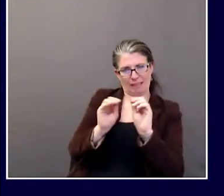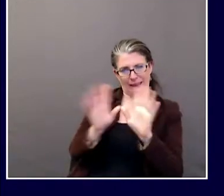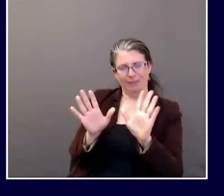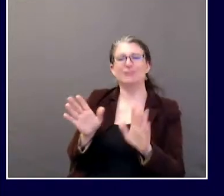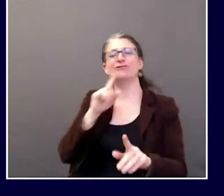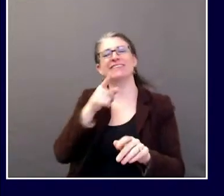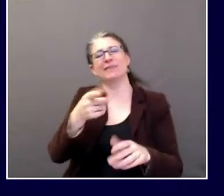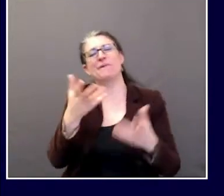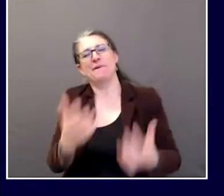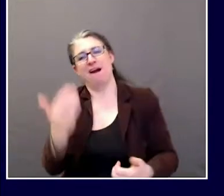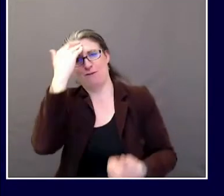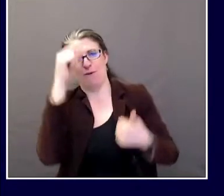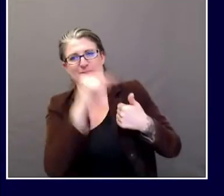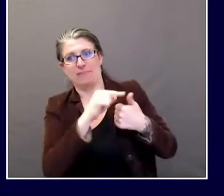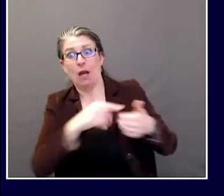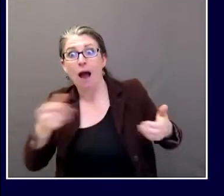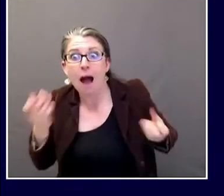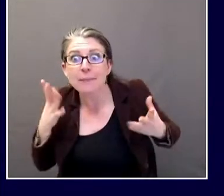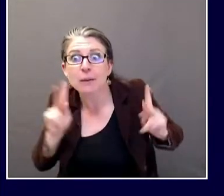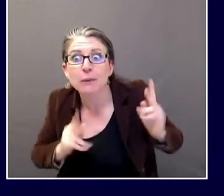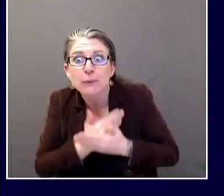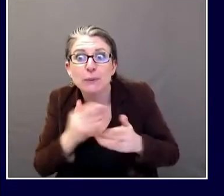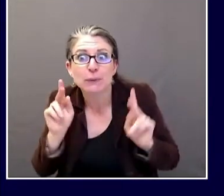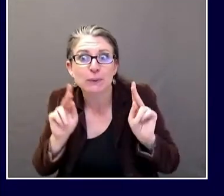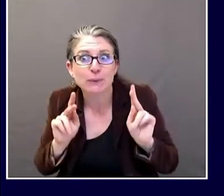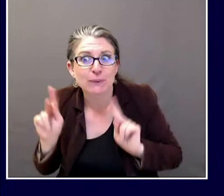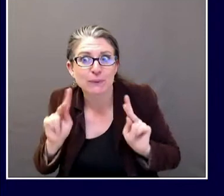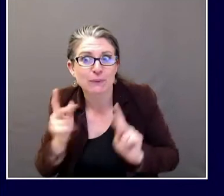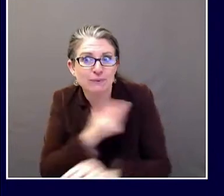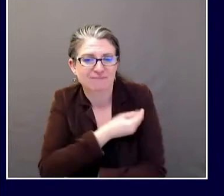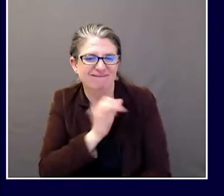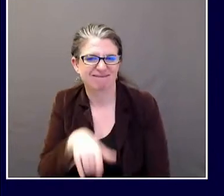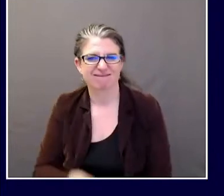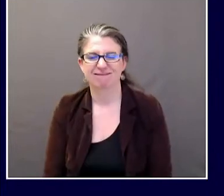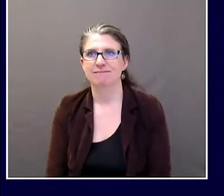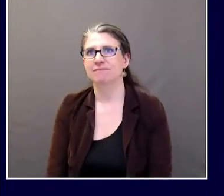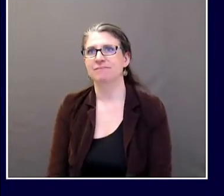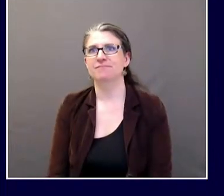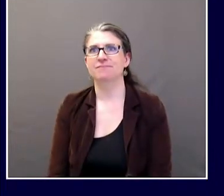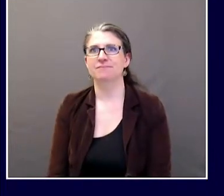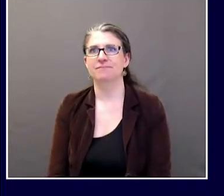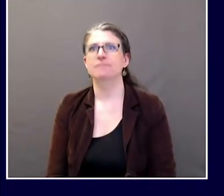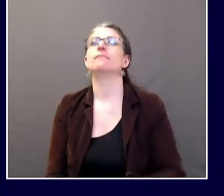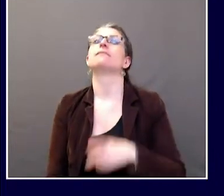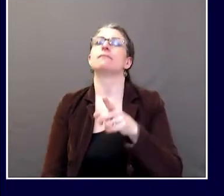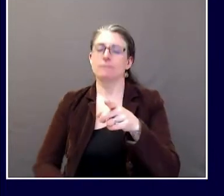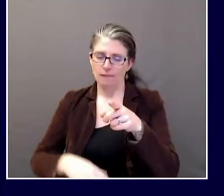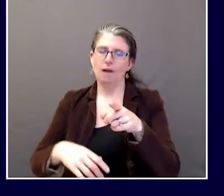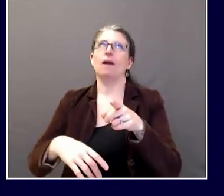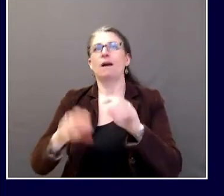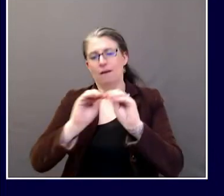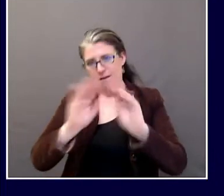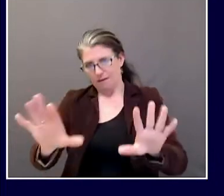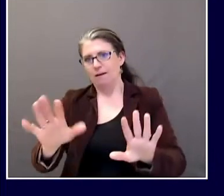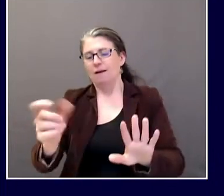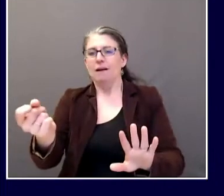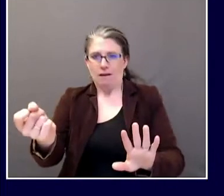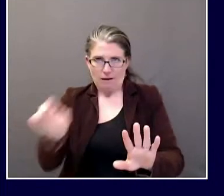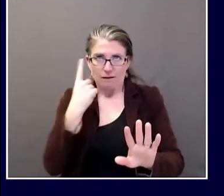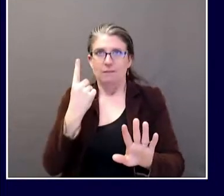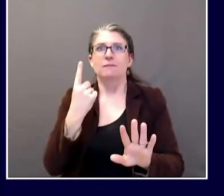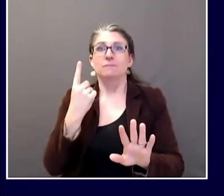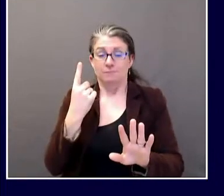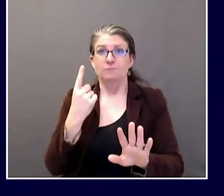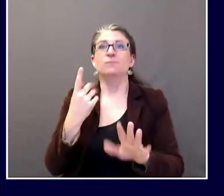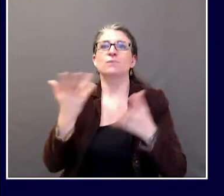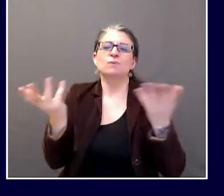confusion between what the federal government, the announcement they made or the announcement they didn't make a few weeks ago about this additional doses that were potentially going to go out, and then